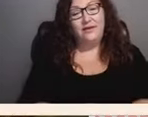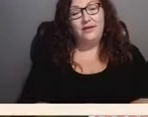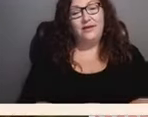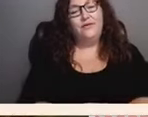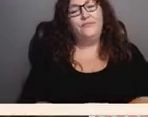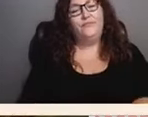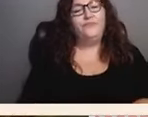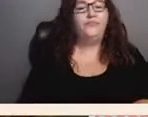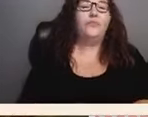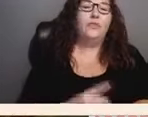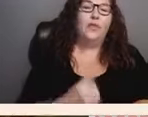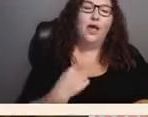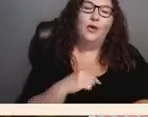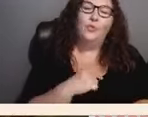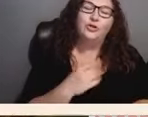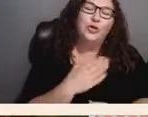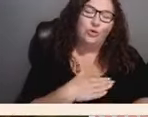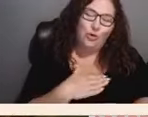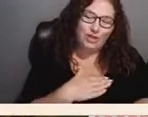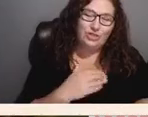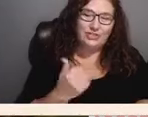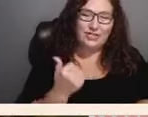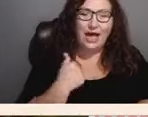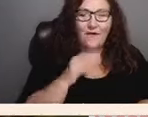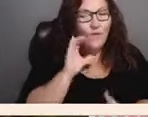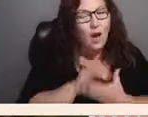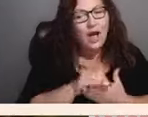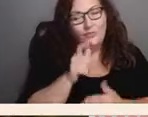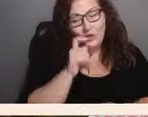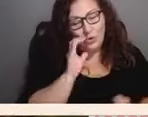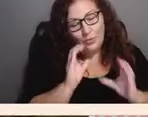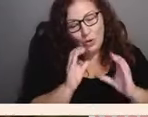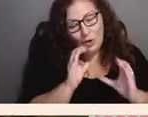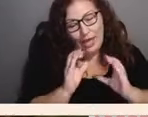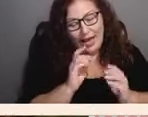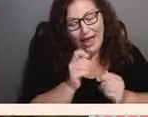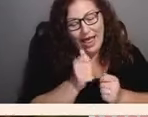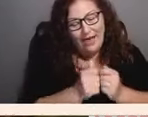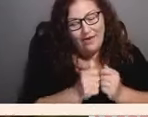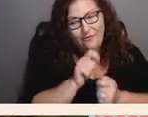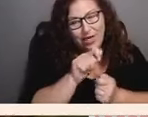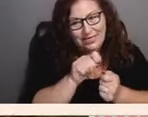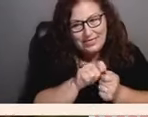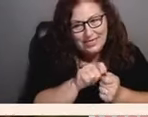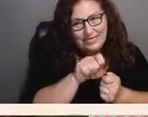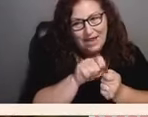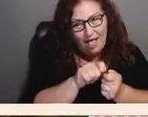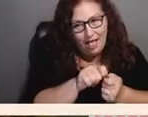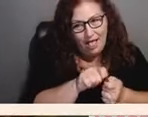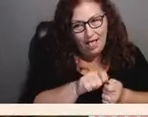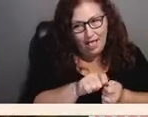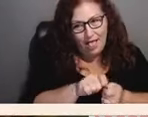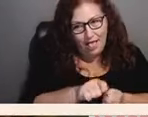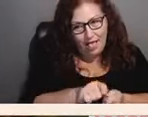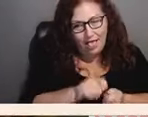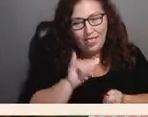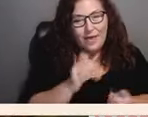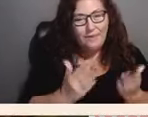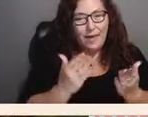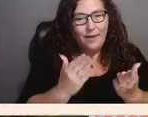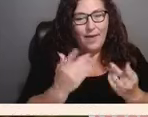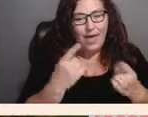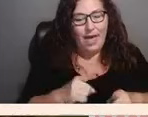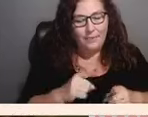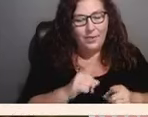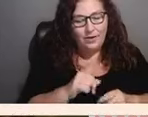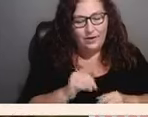And we're so gracious to have wives that communicate every detail that may happen in a certain day before getting to a